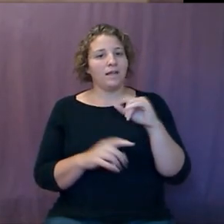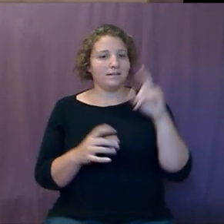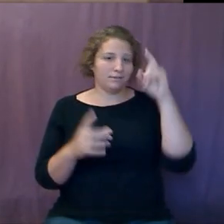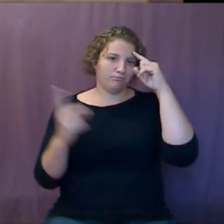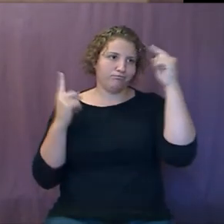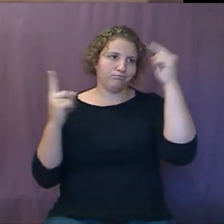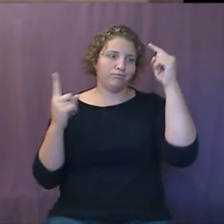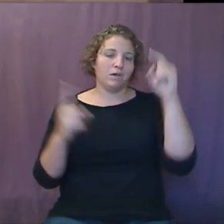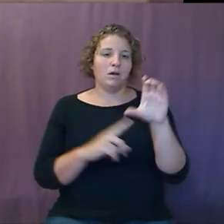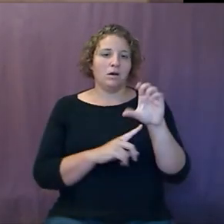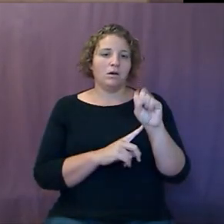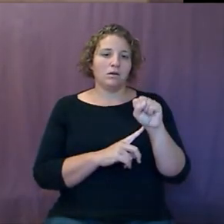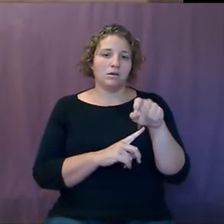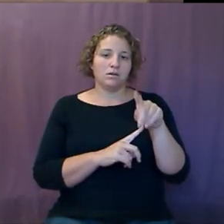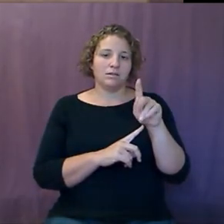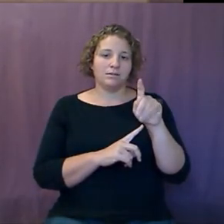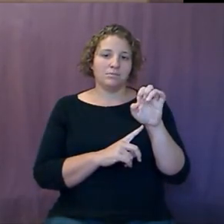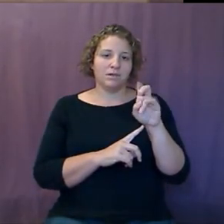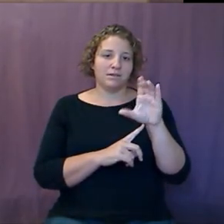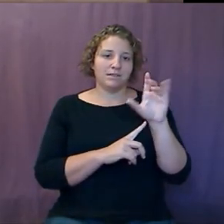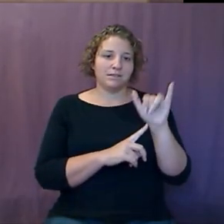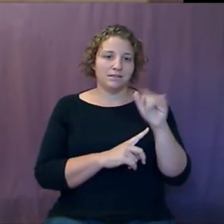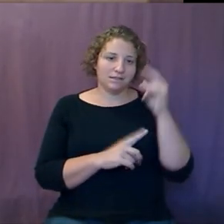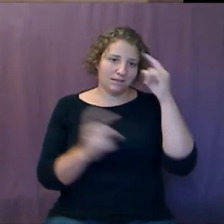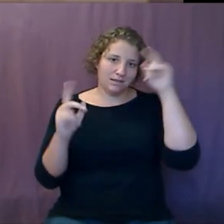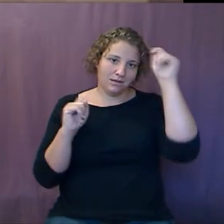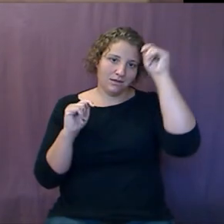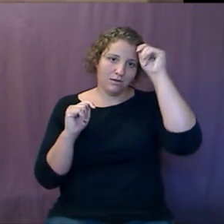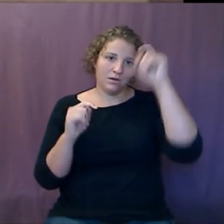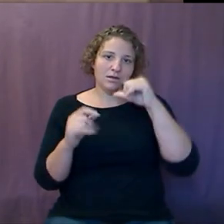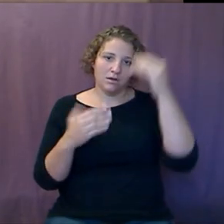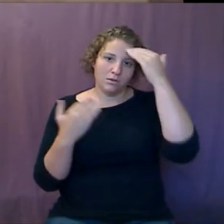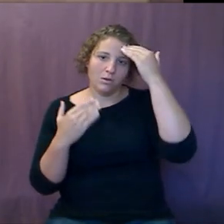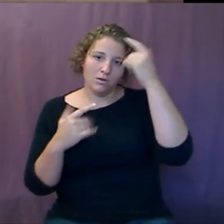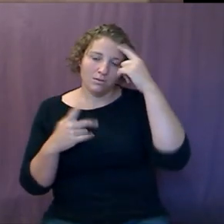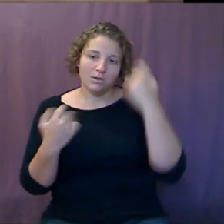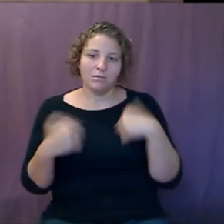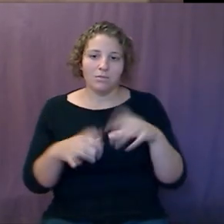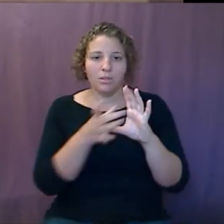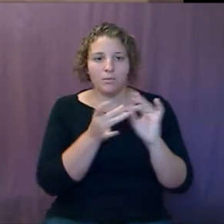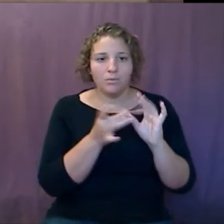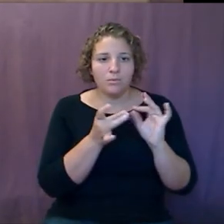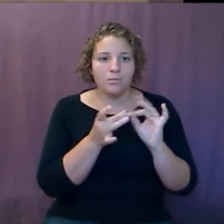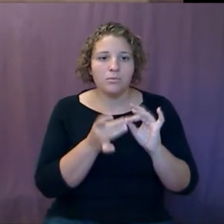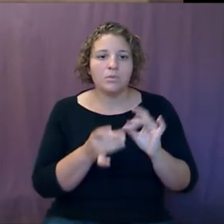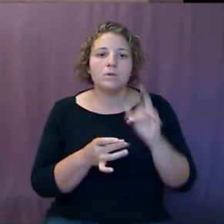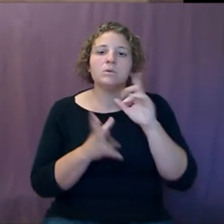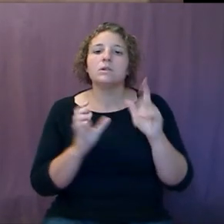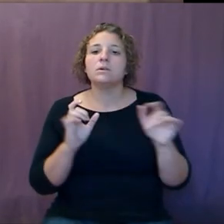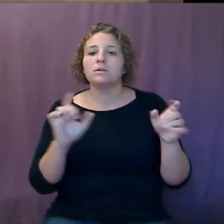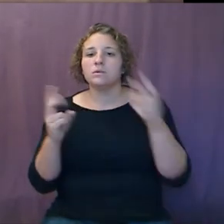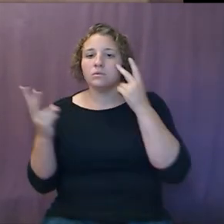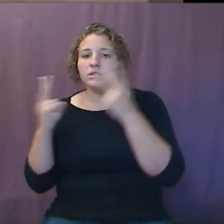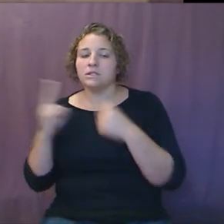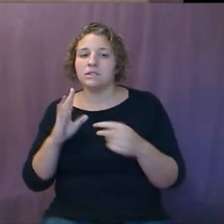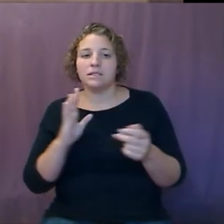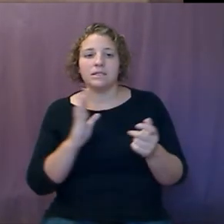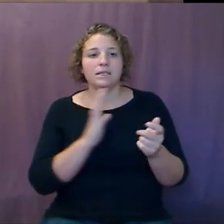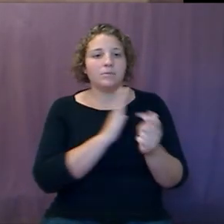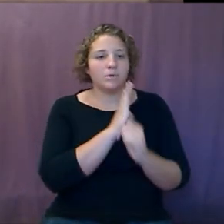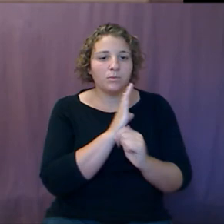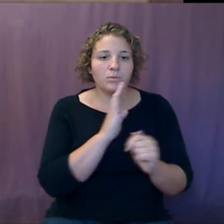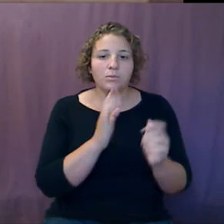strange thing that none of you you're lying if you say no because the news that's been out there is just all over the place and I've had people email me Pastor Chris what do you